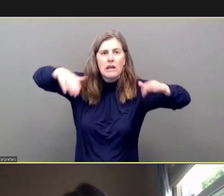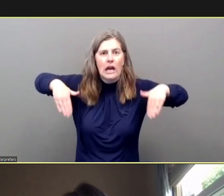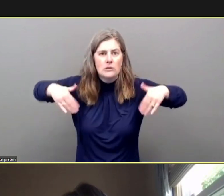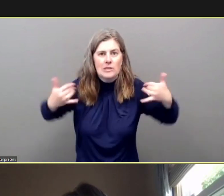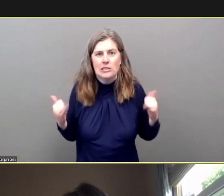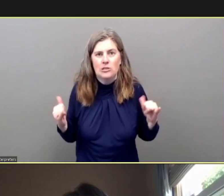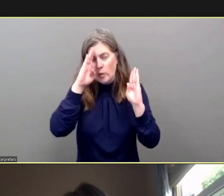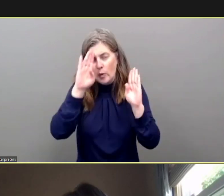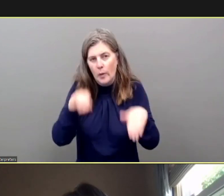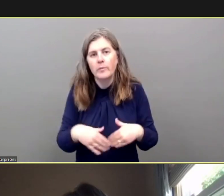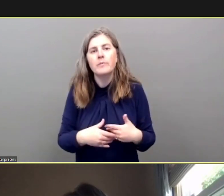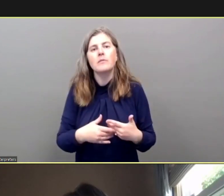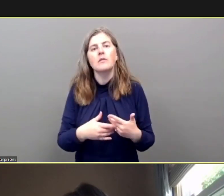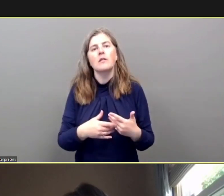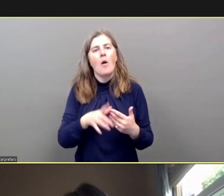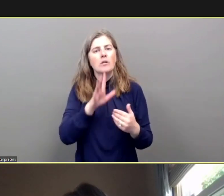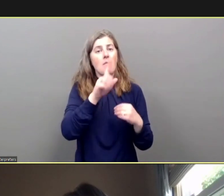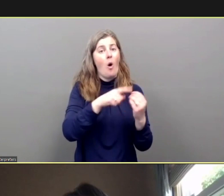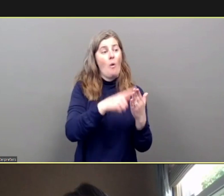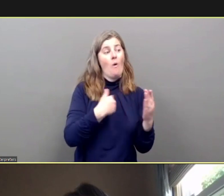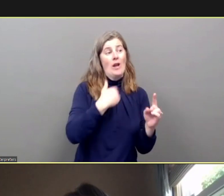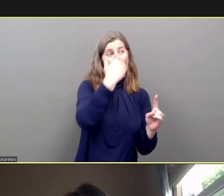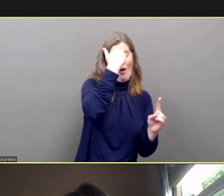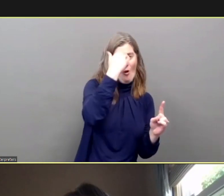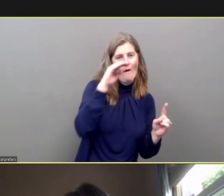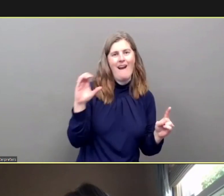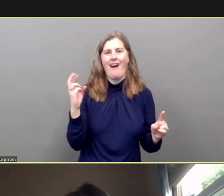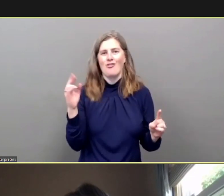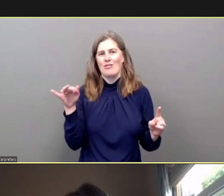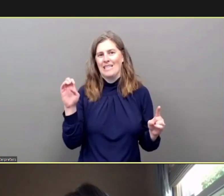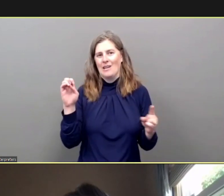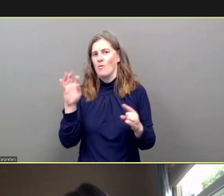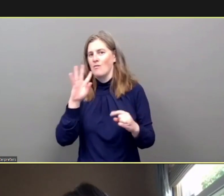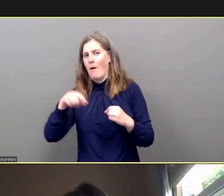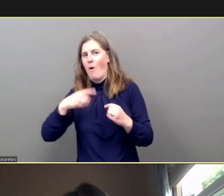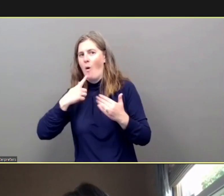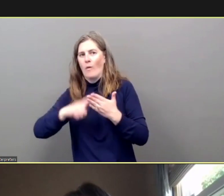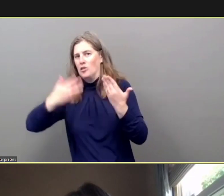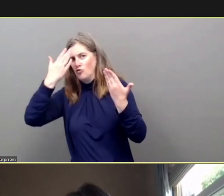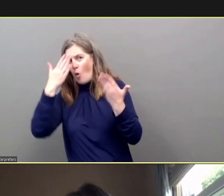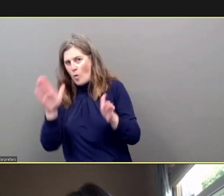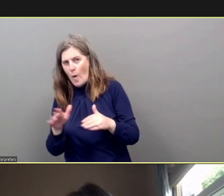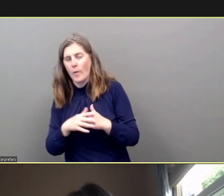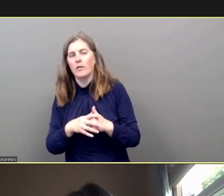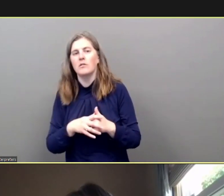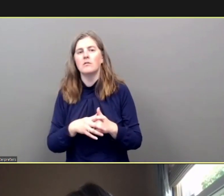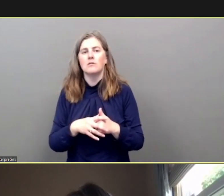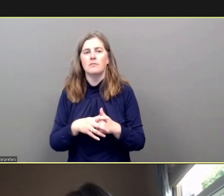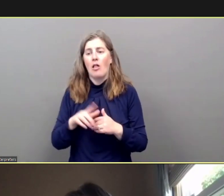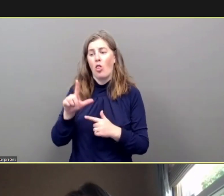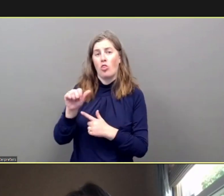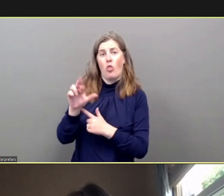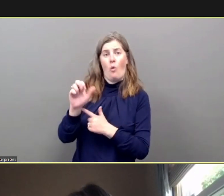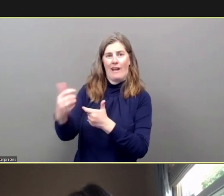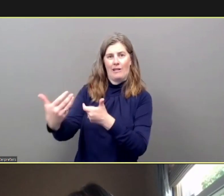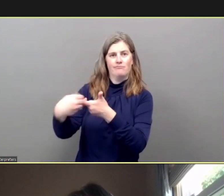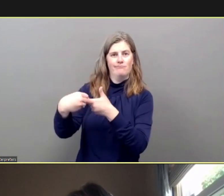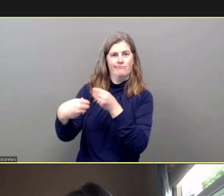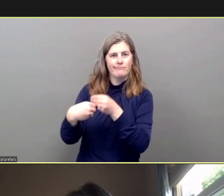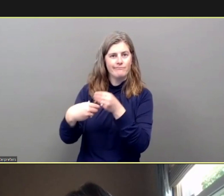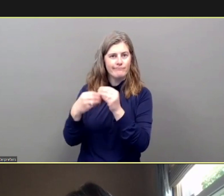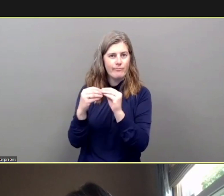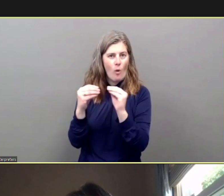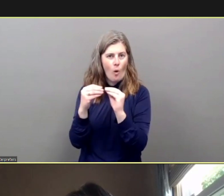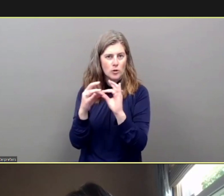I'll talk about what we do know, and then Christine will probably talk more about what we don't know. And of course, Laura is welcome to chime in